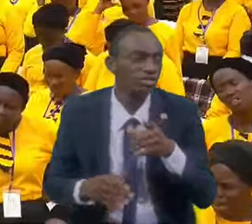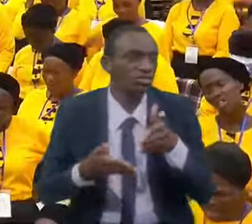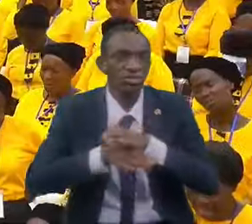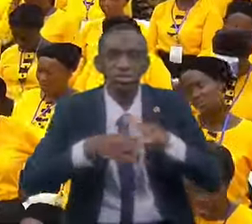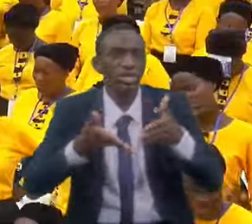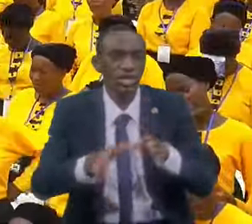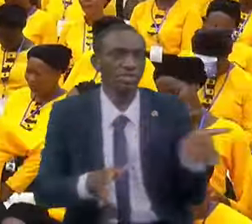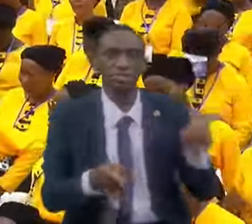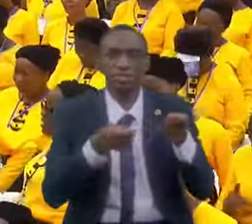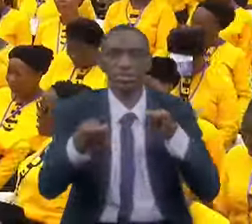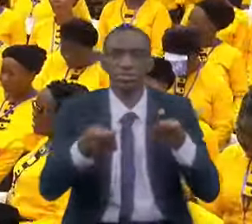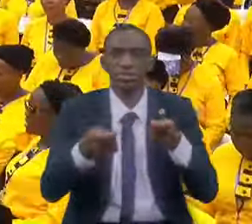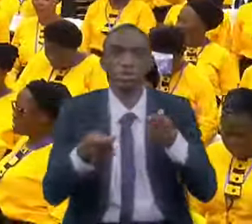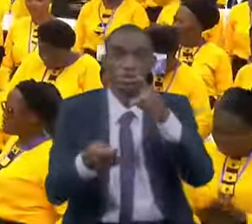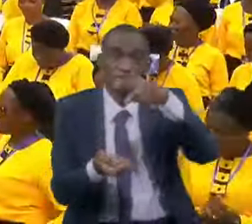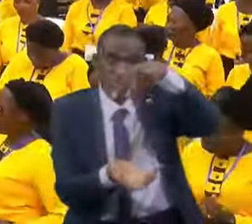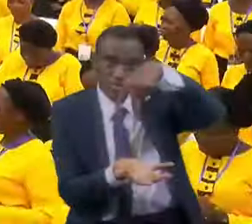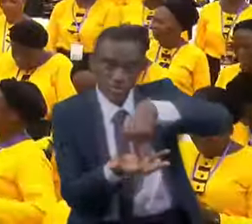Stand.